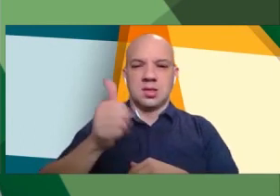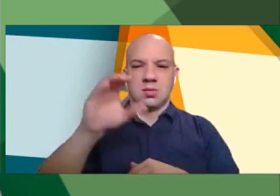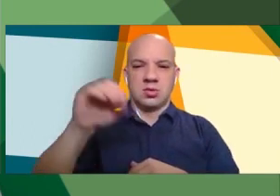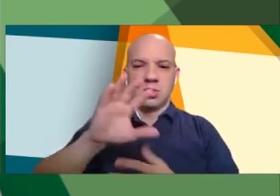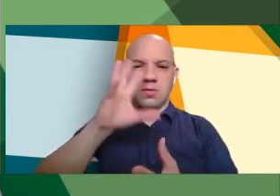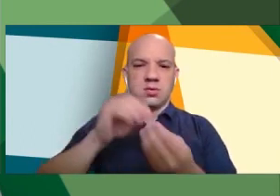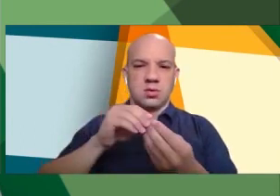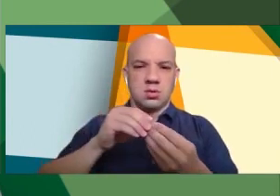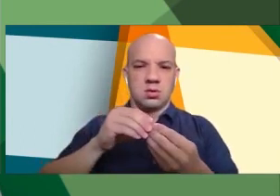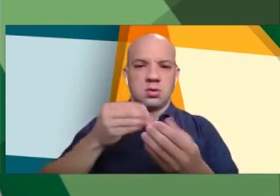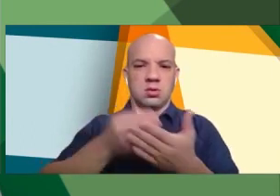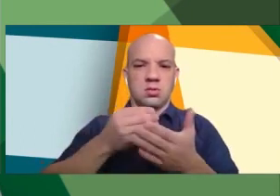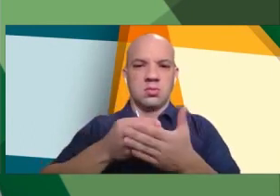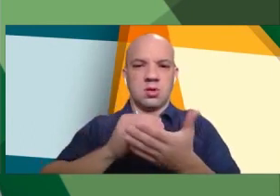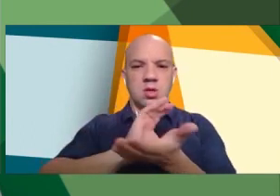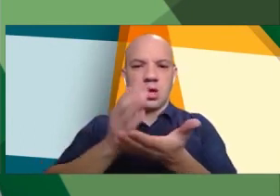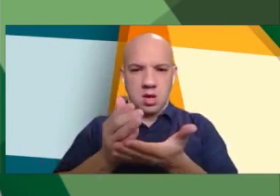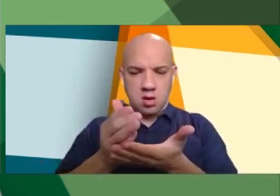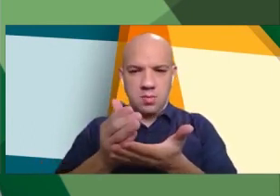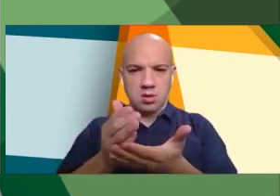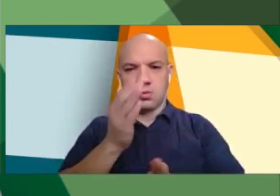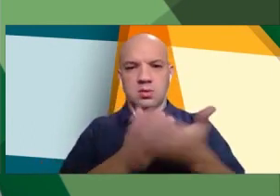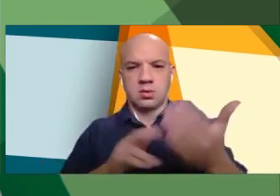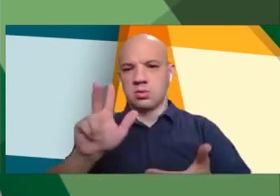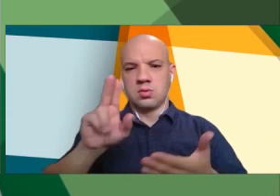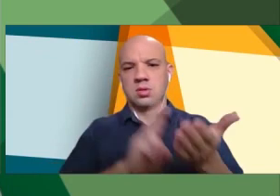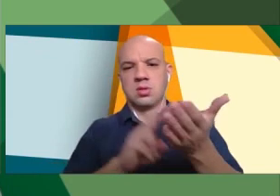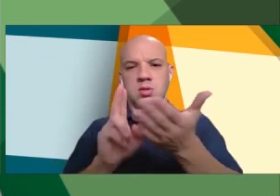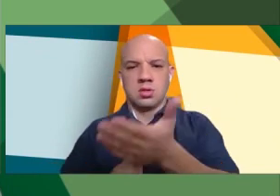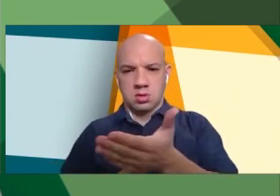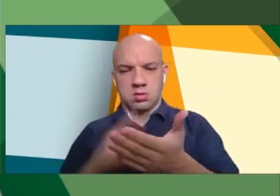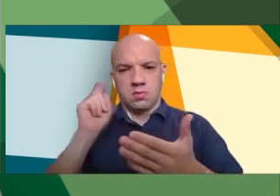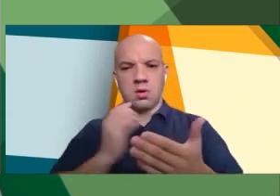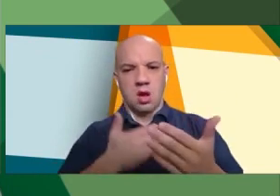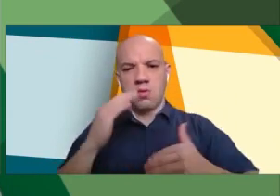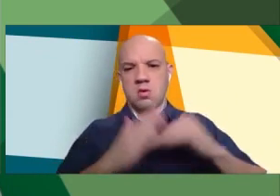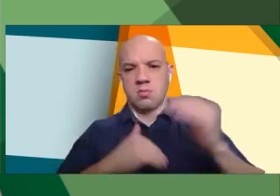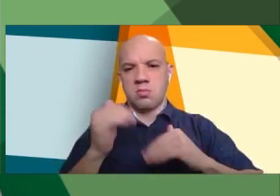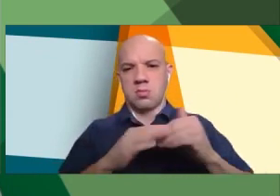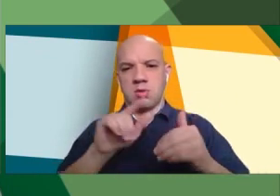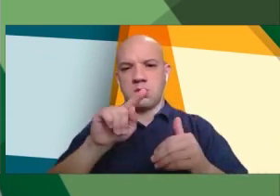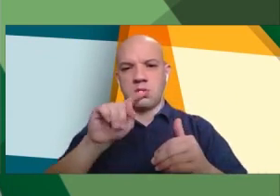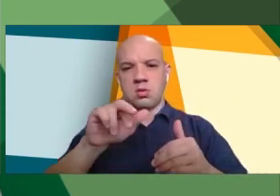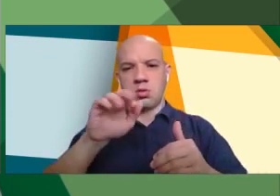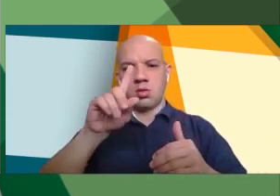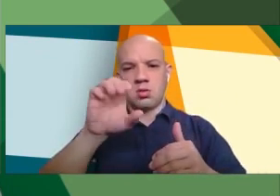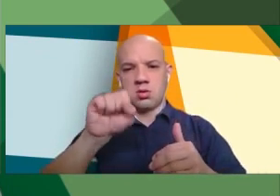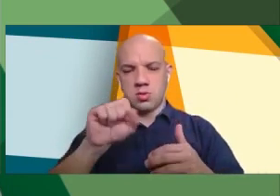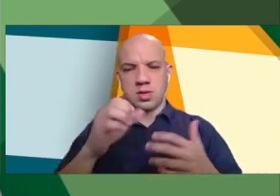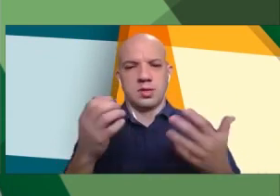total dollar amount of all Section 3 covered contracts for building trades work for maintenance,